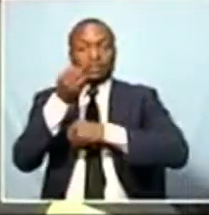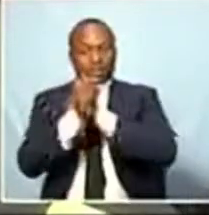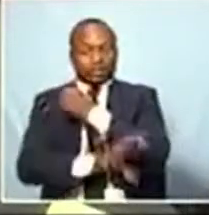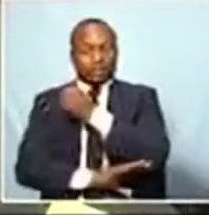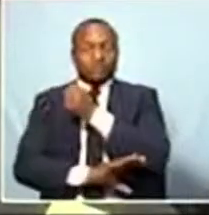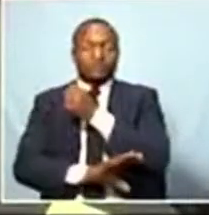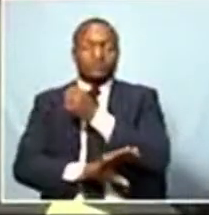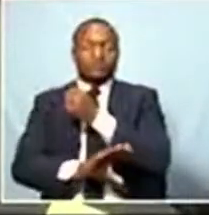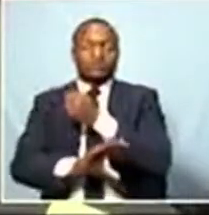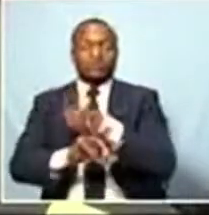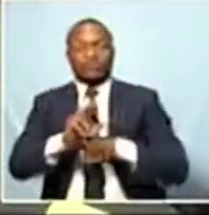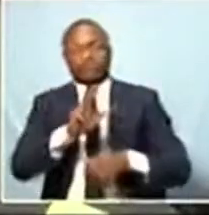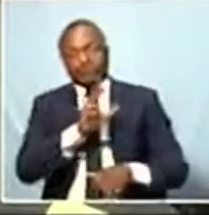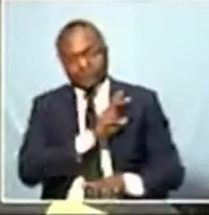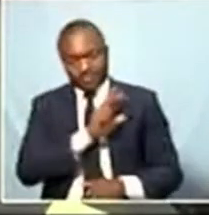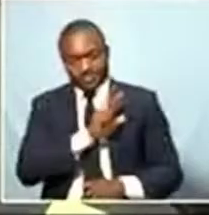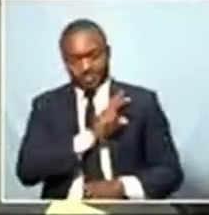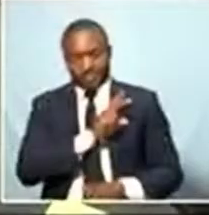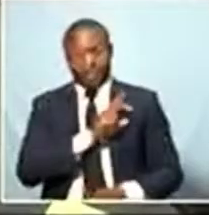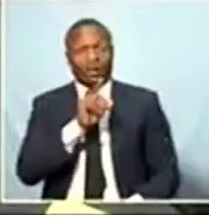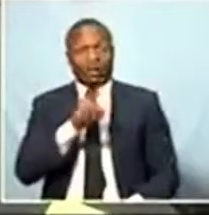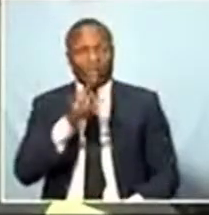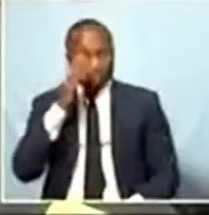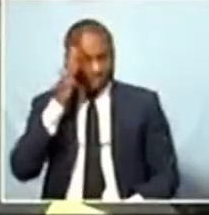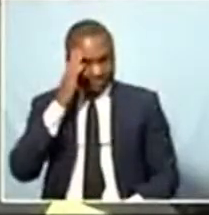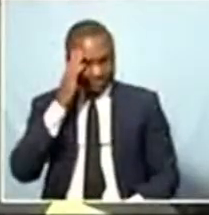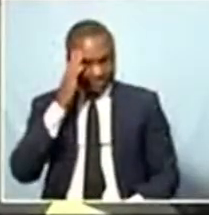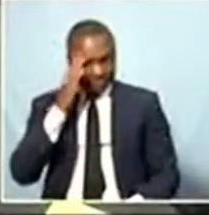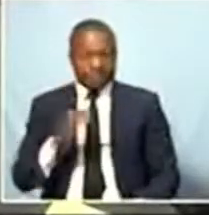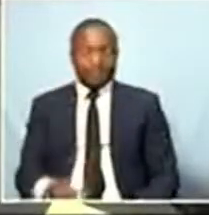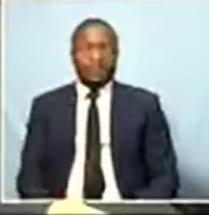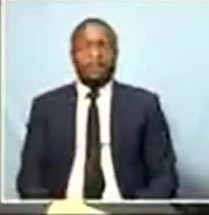women in uniform? Because as you know,